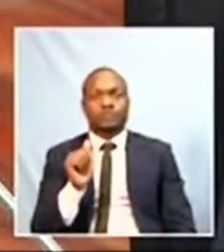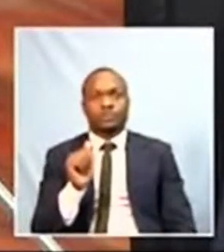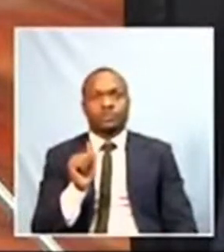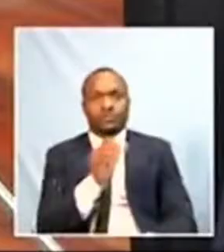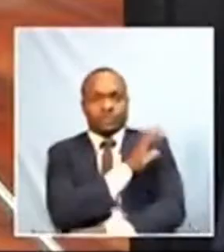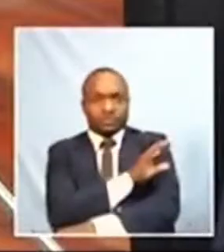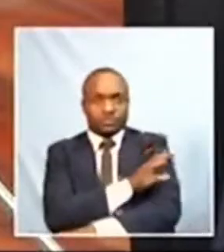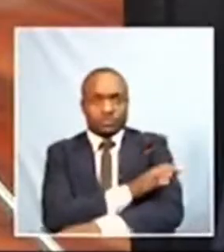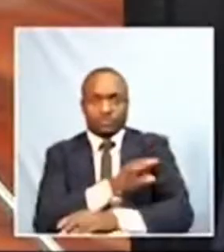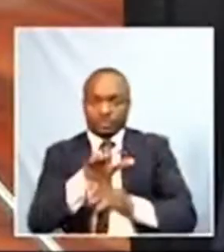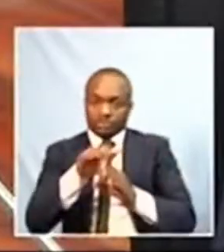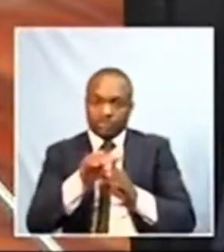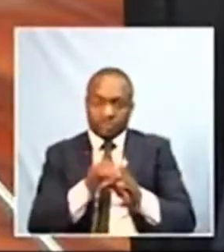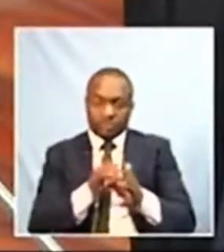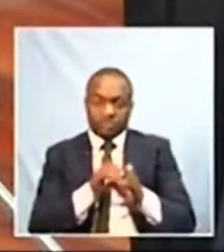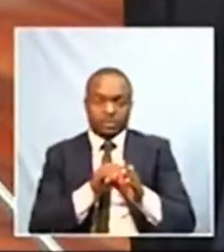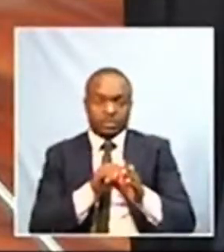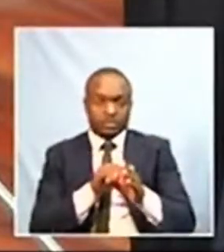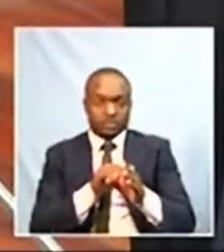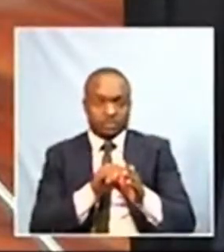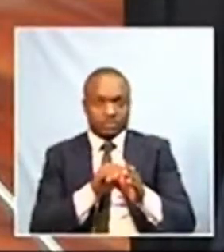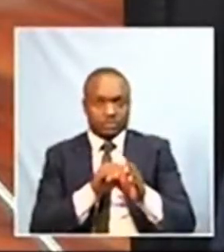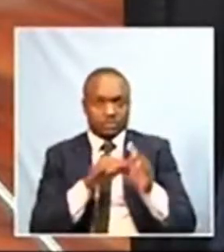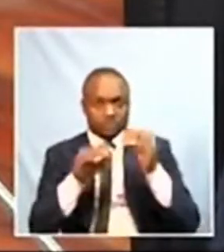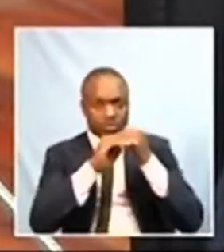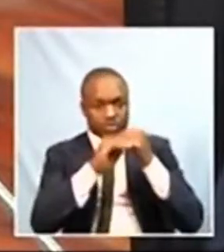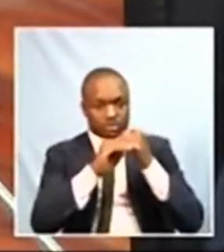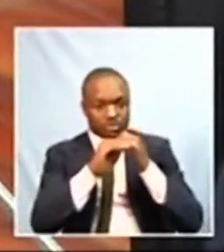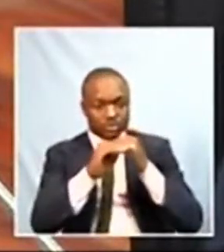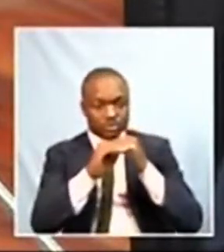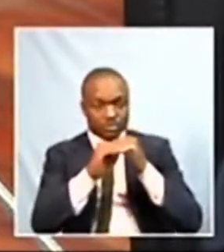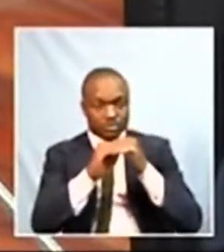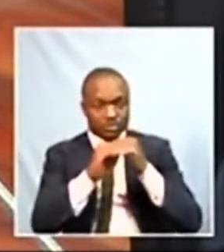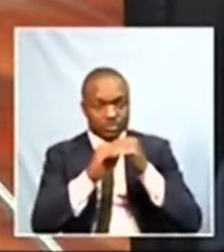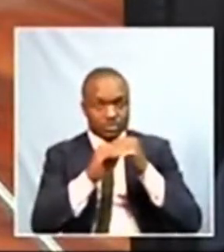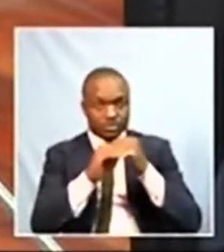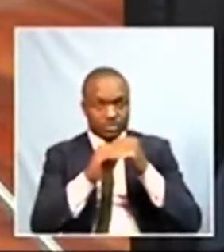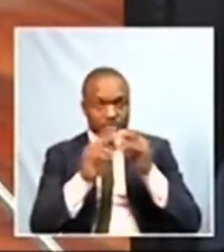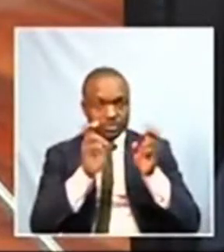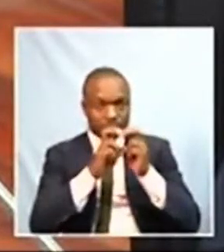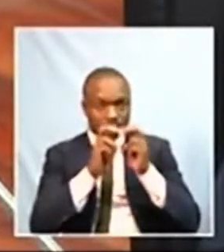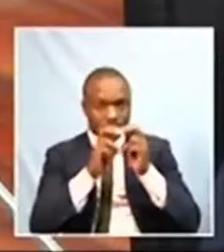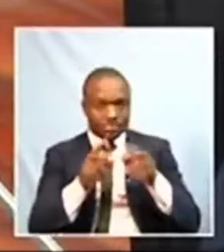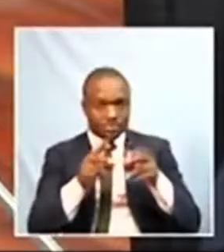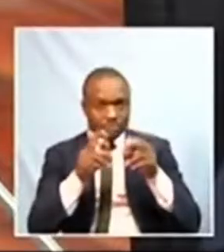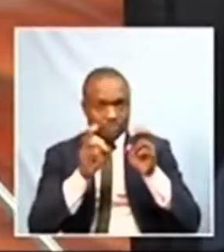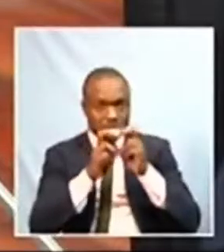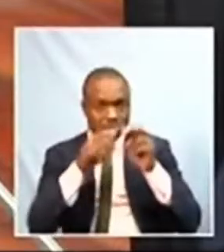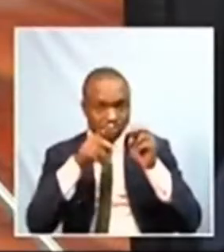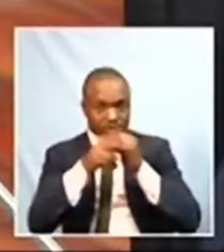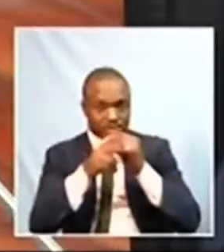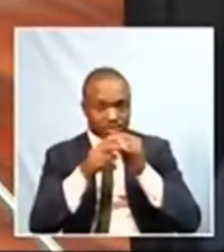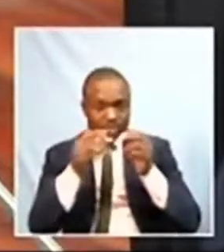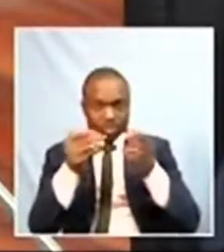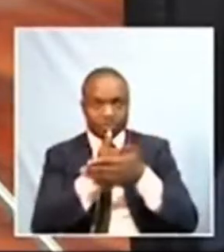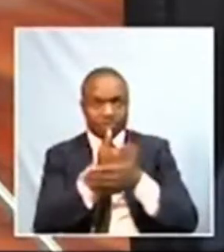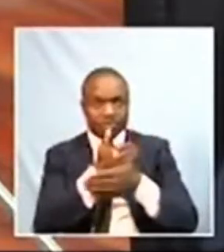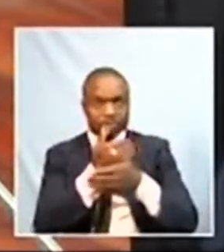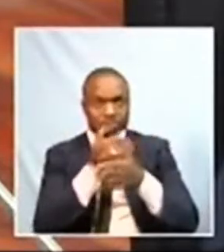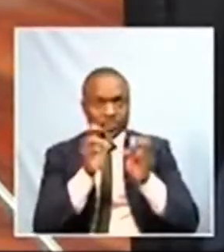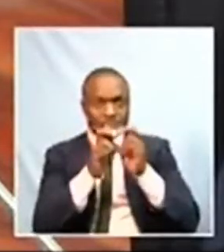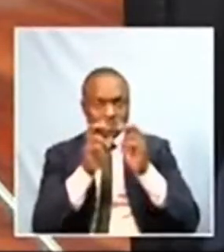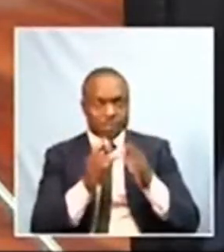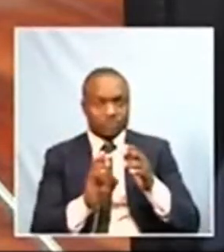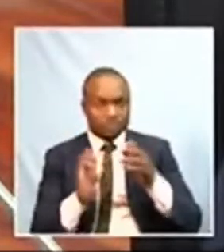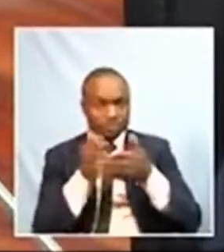was due to slow pace of the contractor, and the contract was terminated and another contractor was engaged to complete